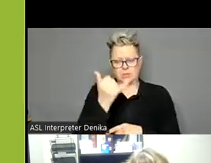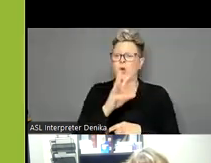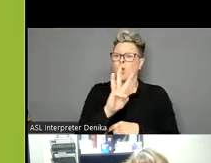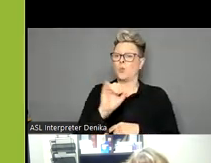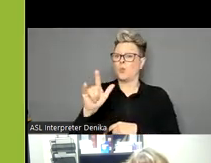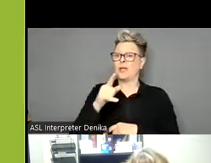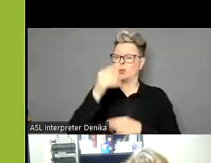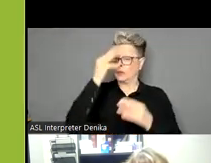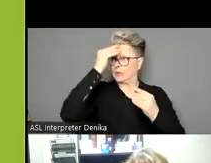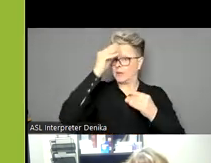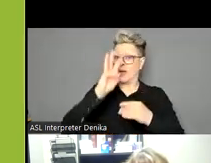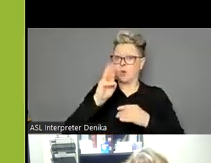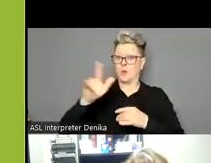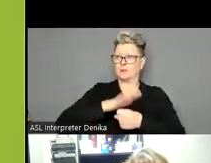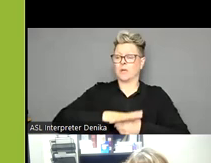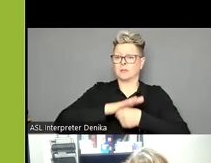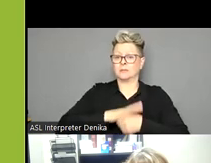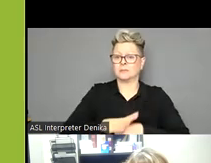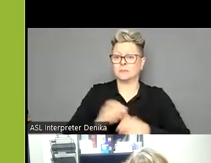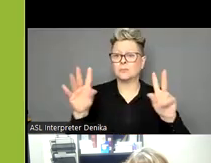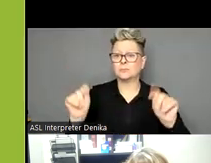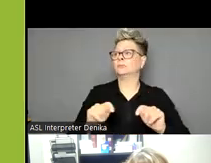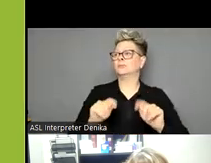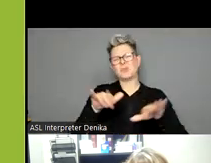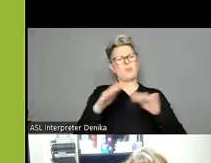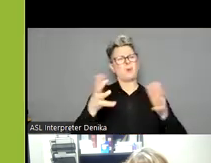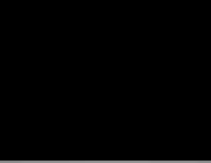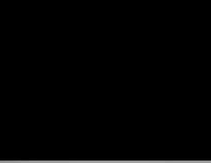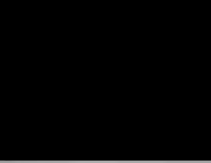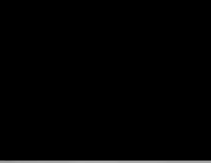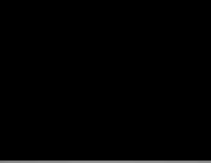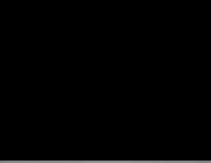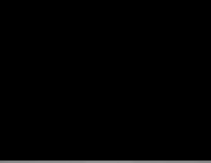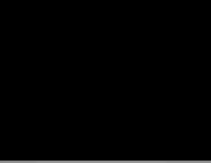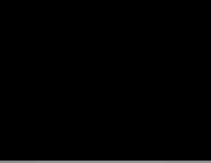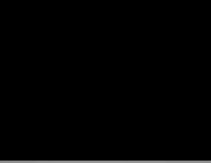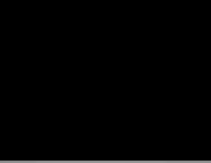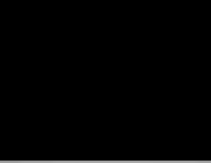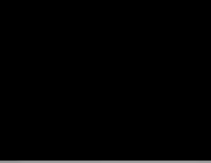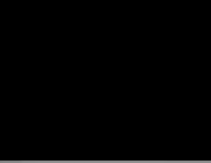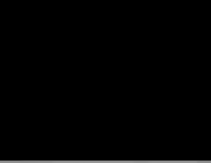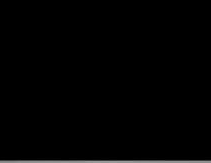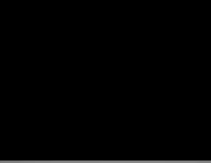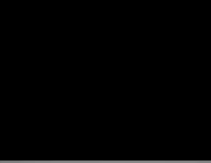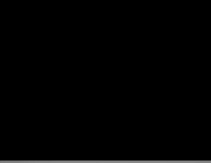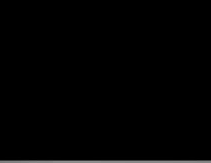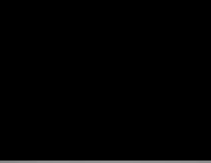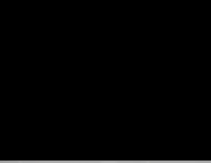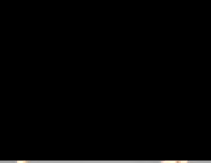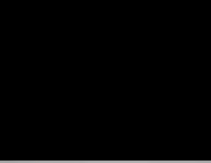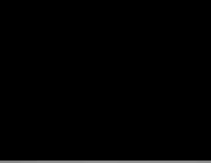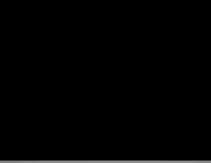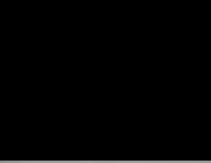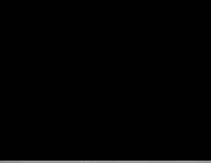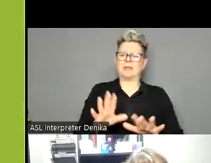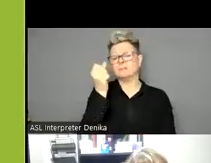think about. Nobody likes to think about what will happen after they die, of course, but a will is something that